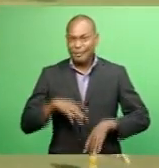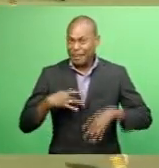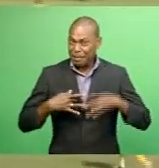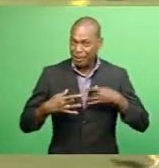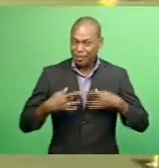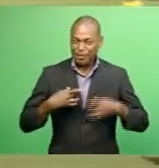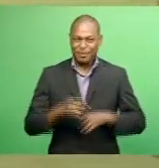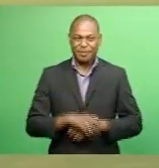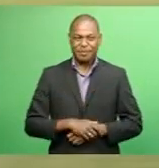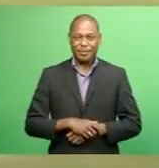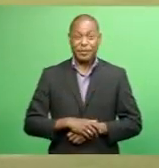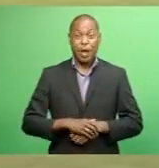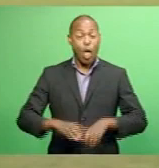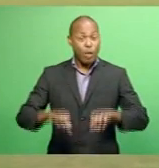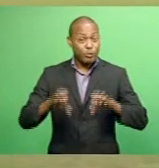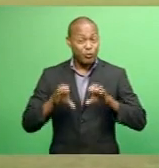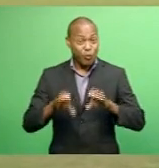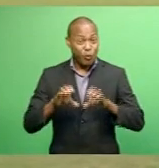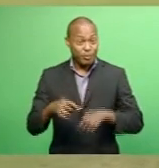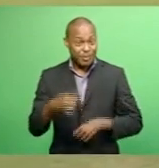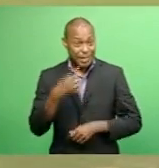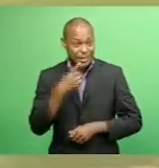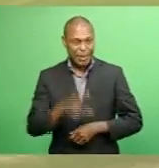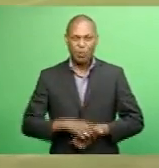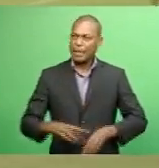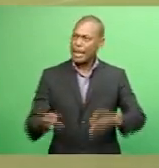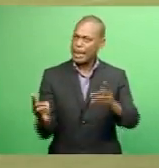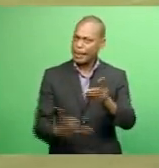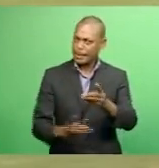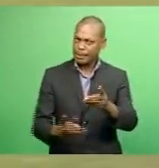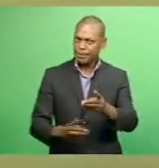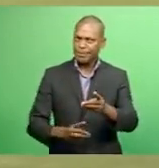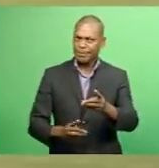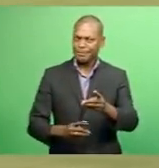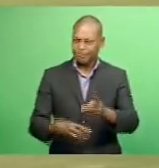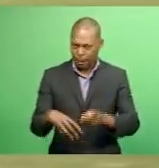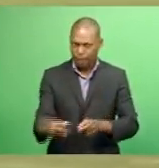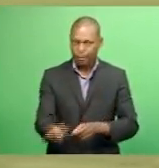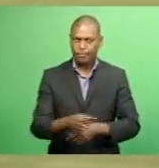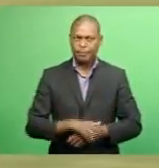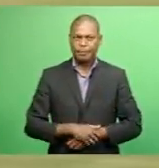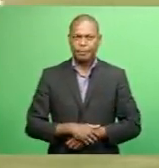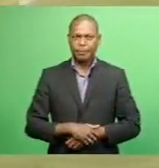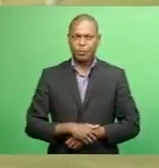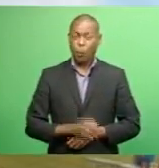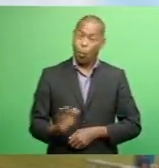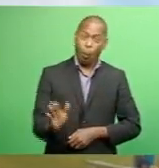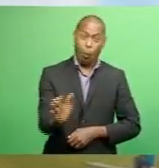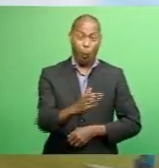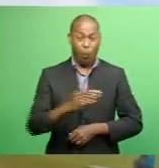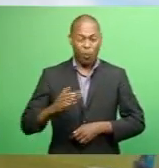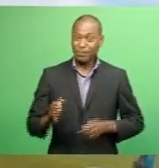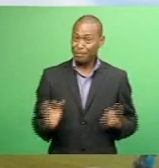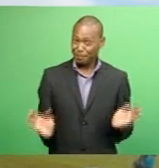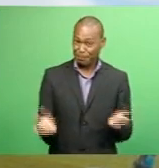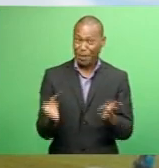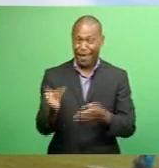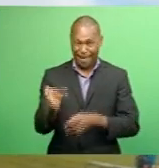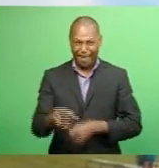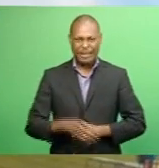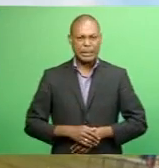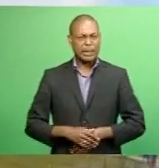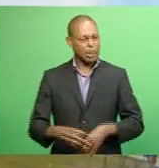coach Kamal Swami says his players' discipline was intact. Our players were very disciplined today. It was unfortunate